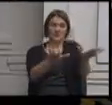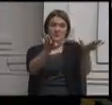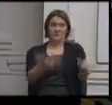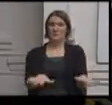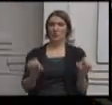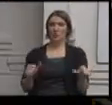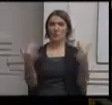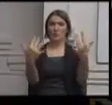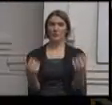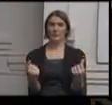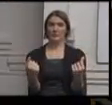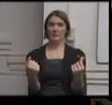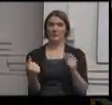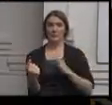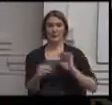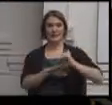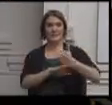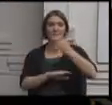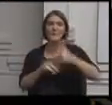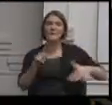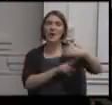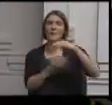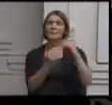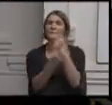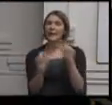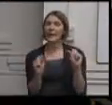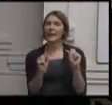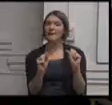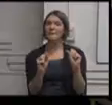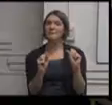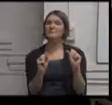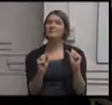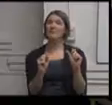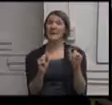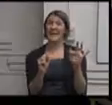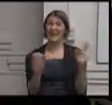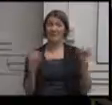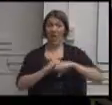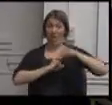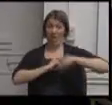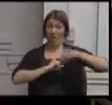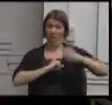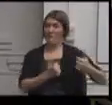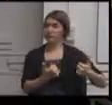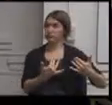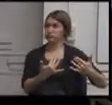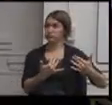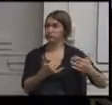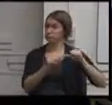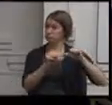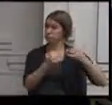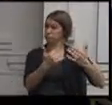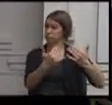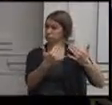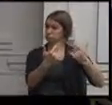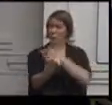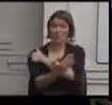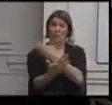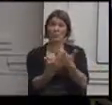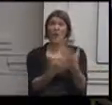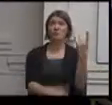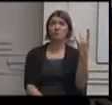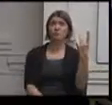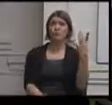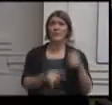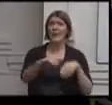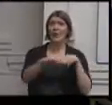deteriorate, creating an environment that is both not survivable for the occupants and one that firefighters cannot